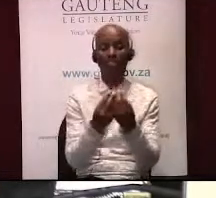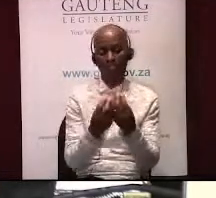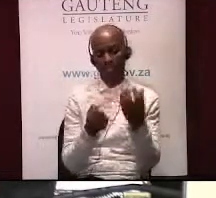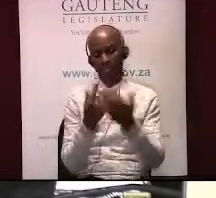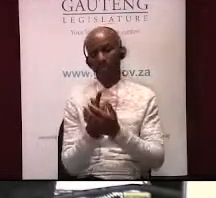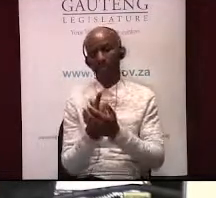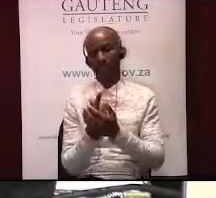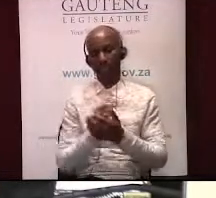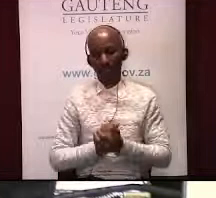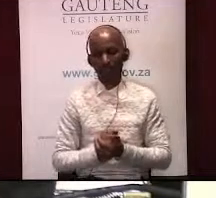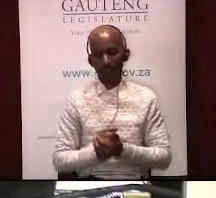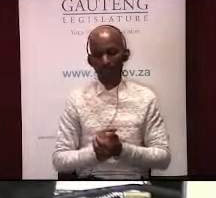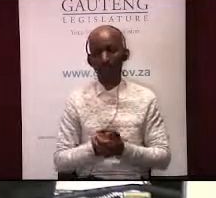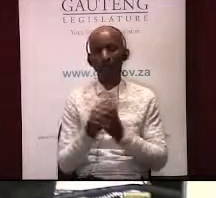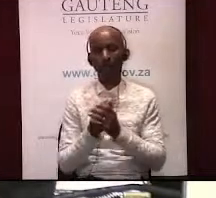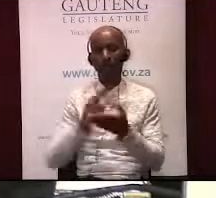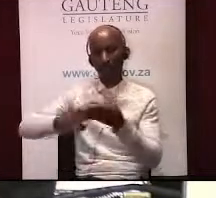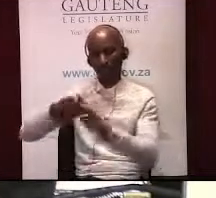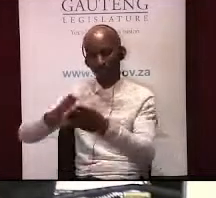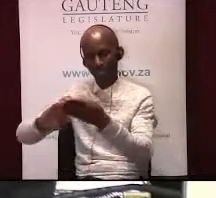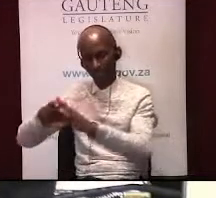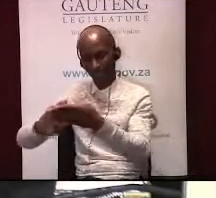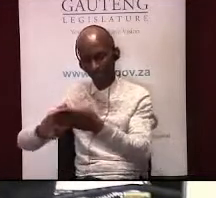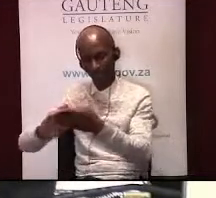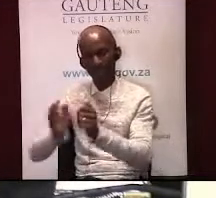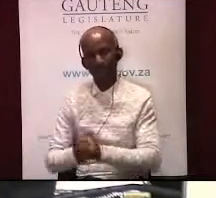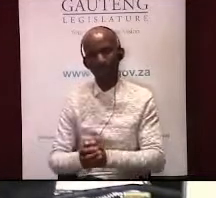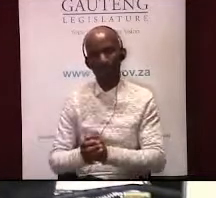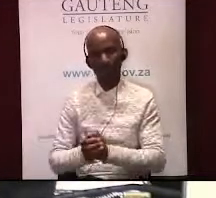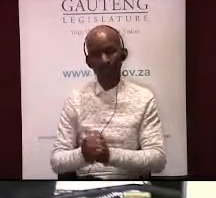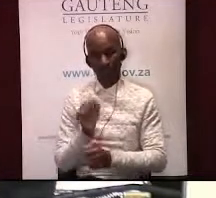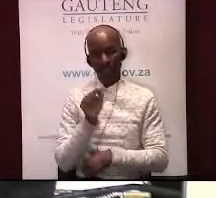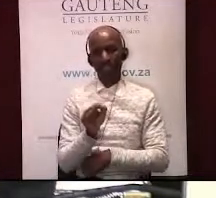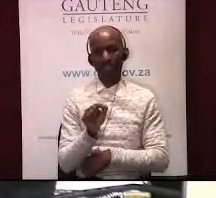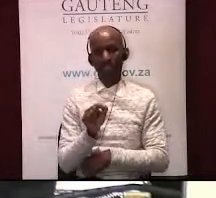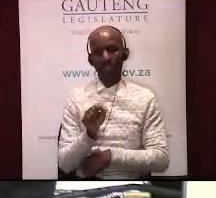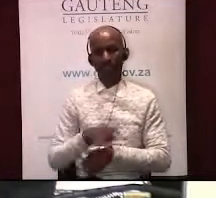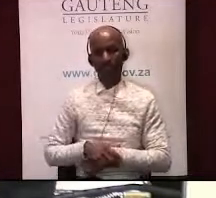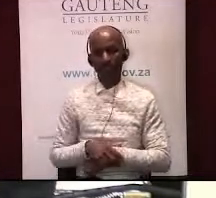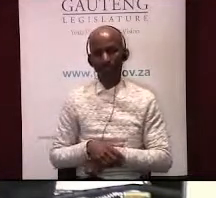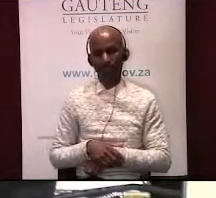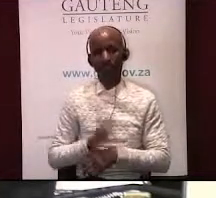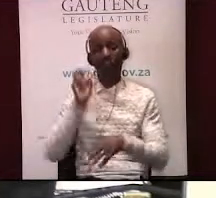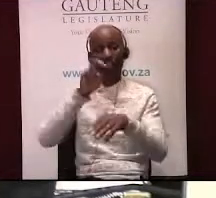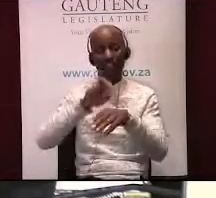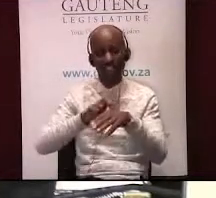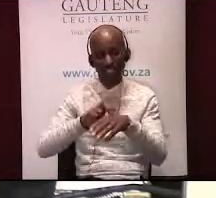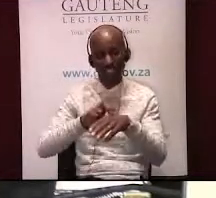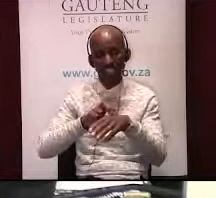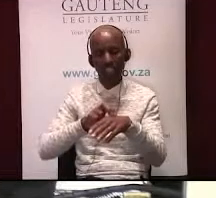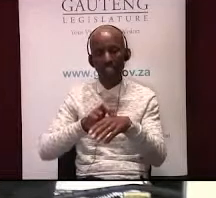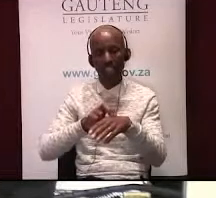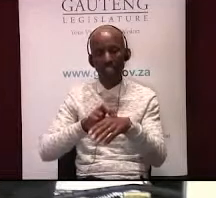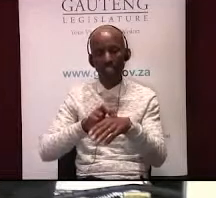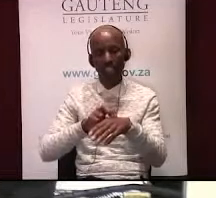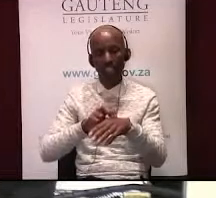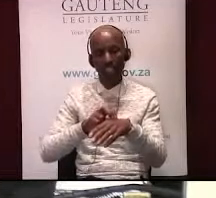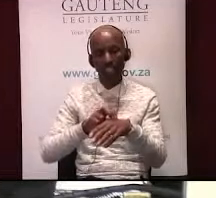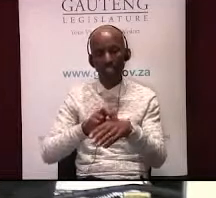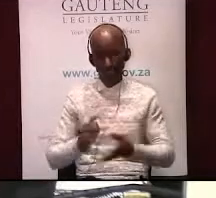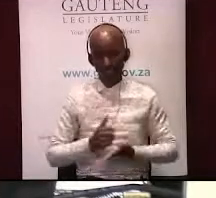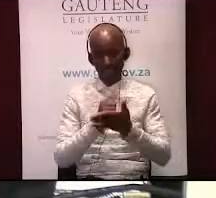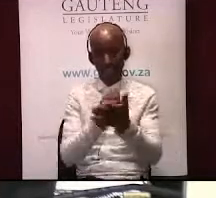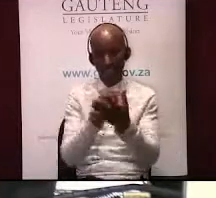tendencies amongst our communities that seek to derail the democracy